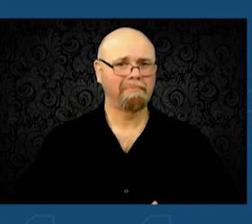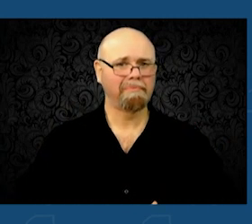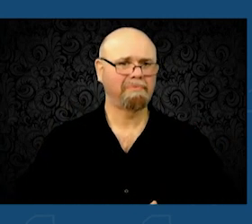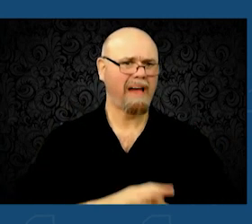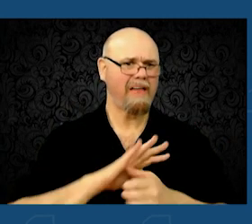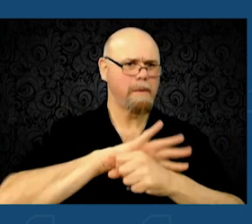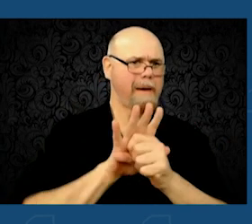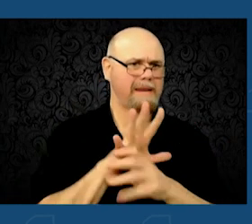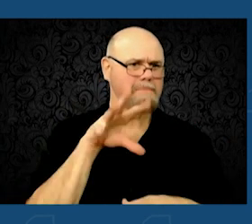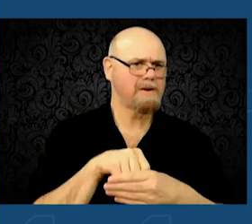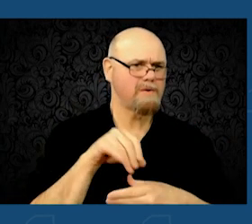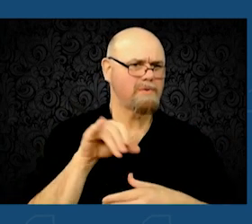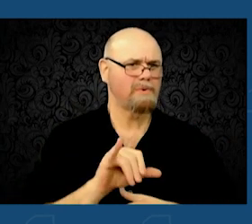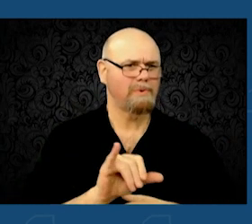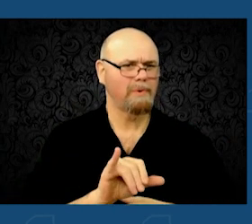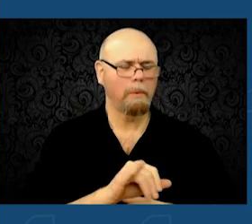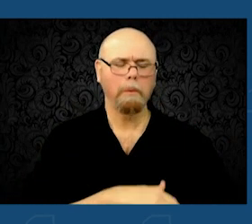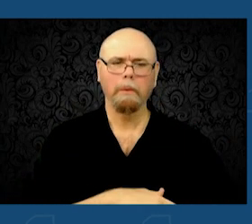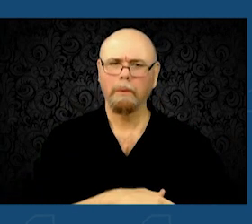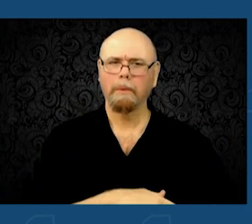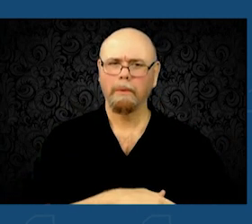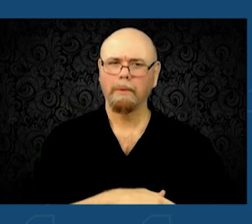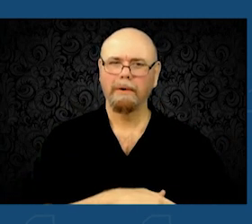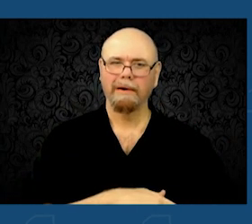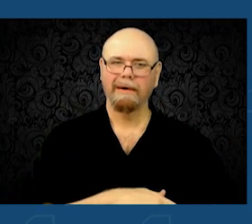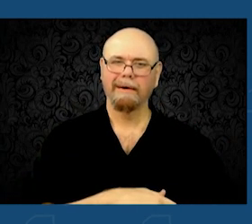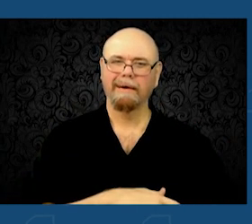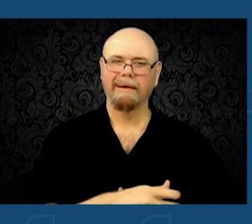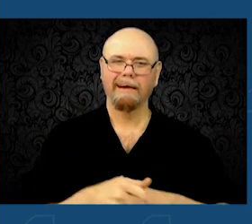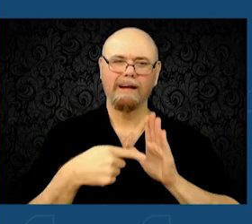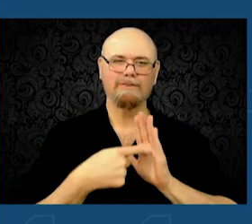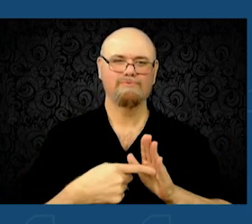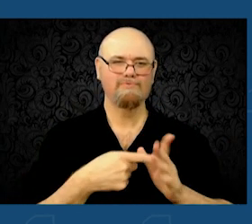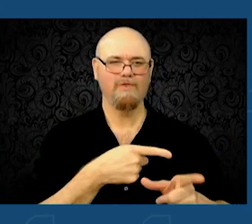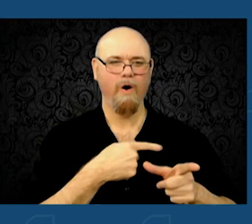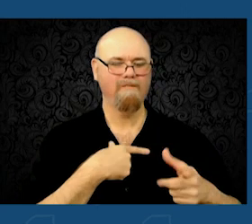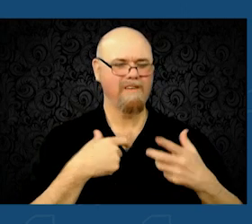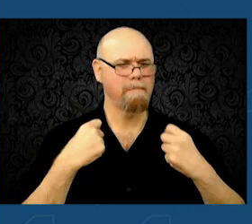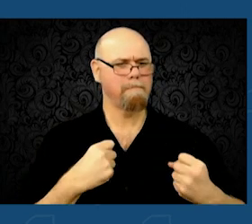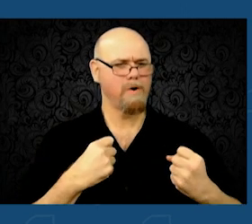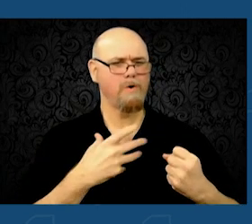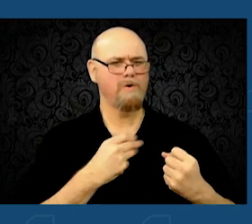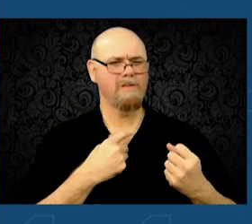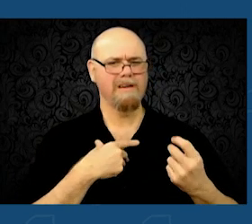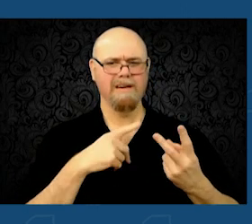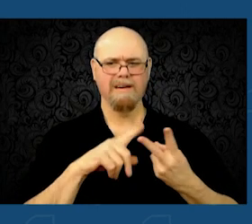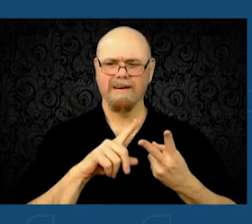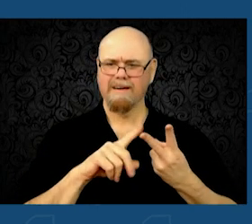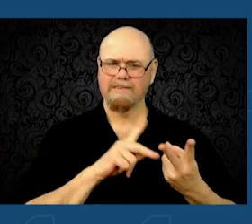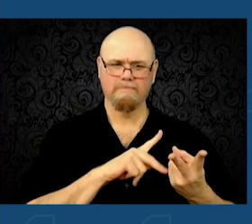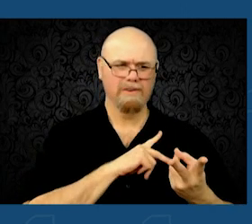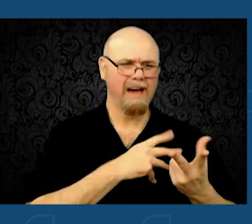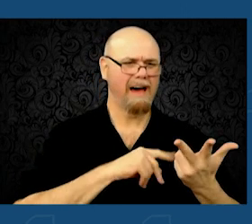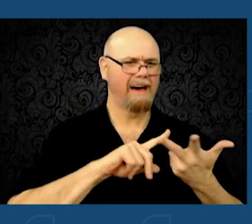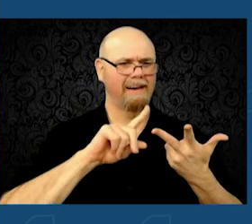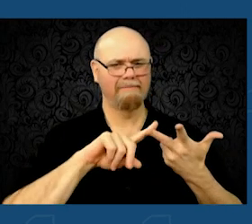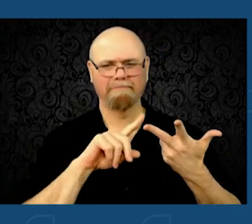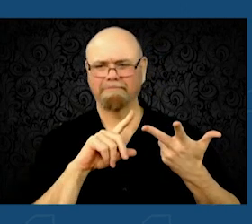there, it's an amazing testament to the boldness, the effort, the perseverance, the thing that makes